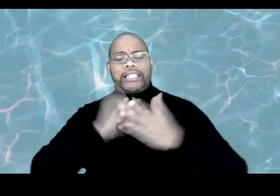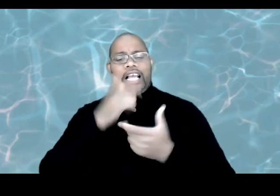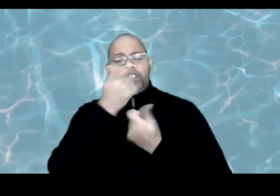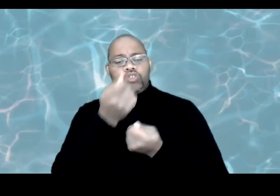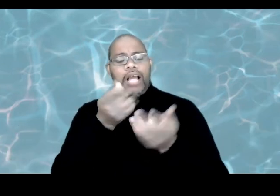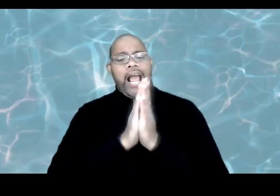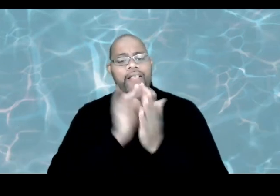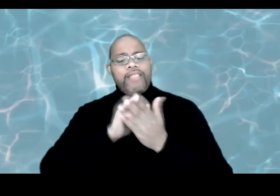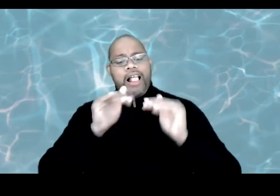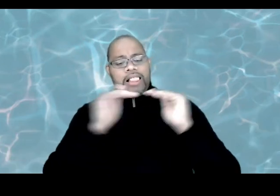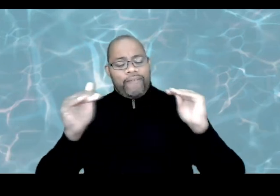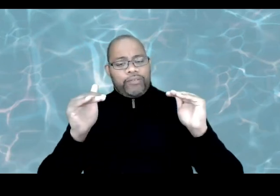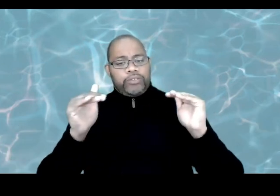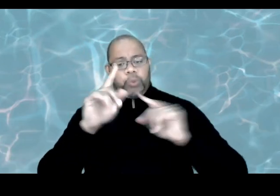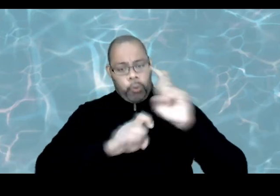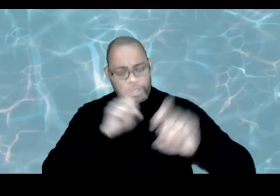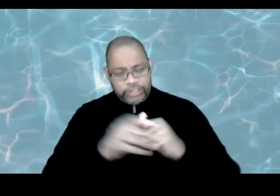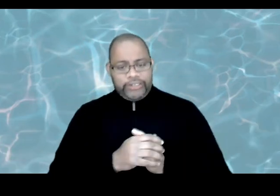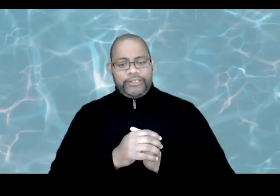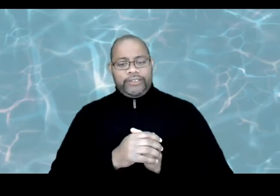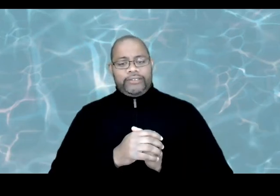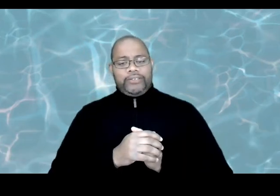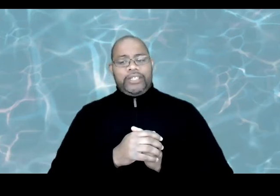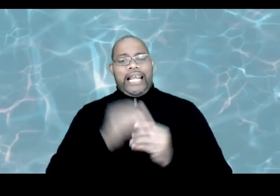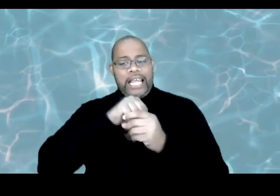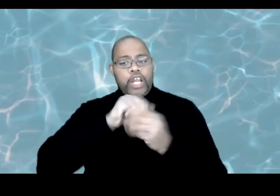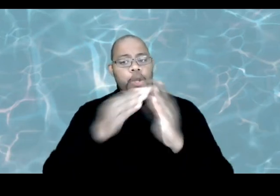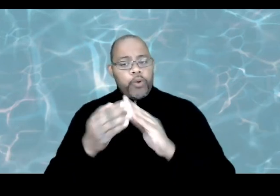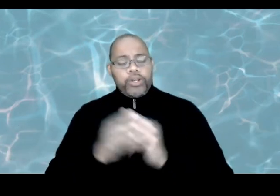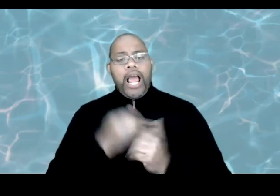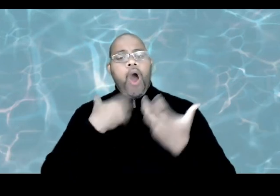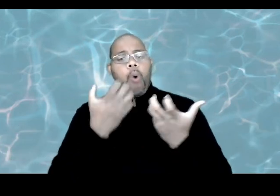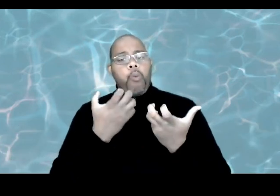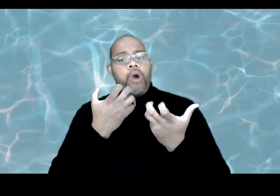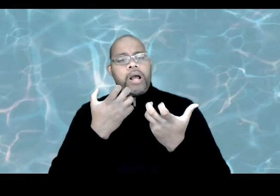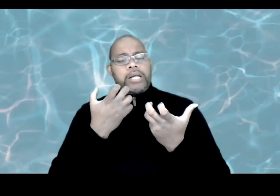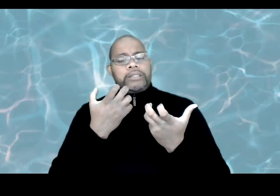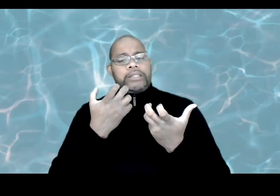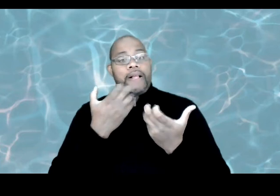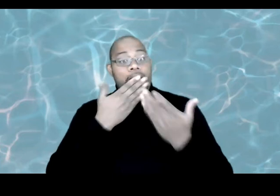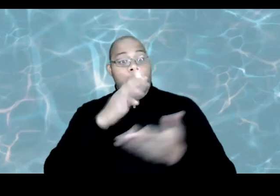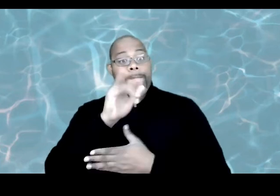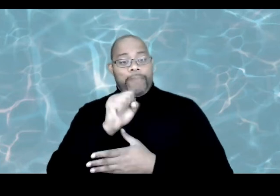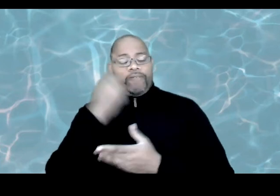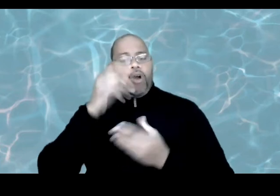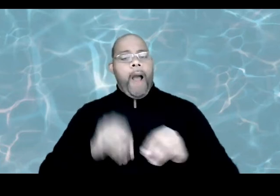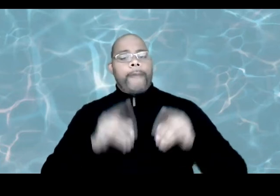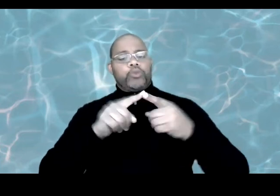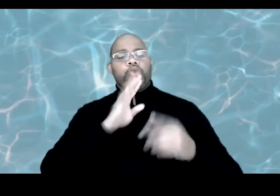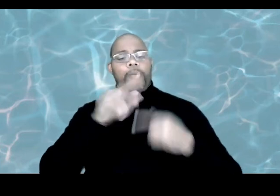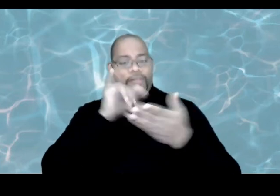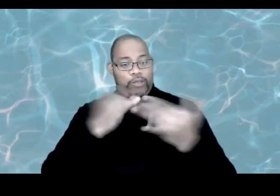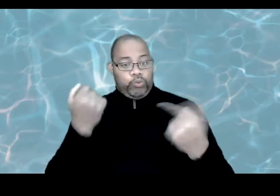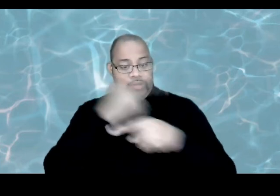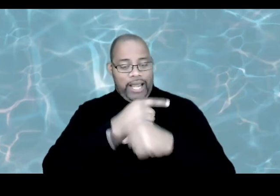who are interested in asking these questions at a community level. And I want to thank BIMS for the opportunity to